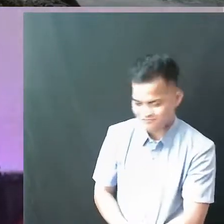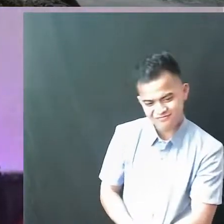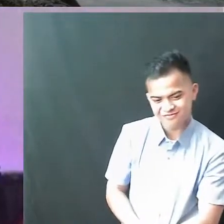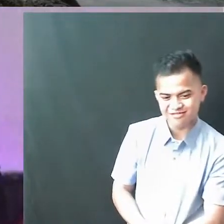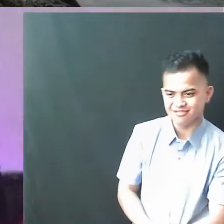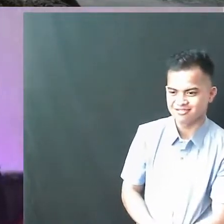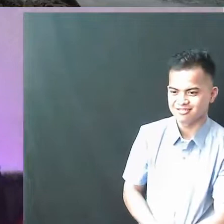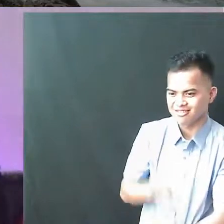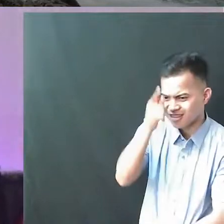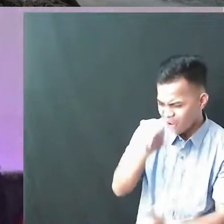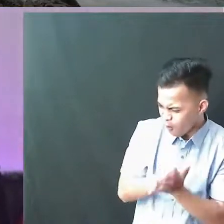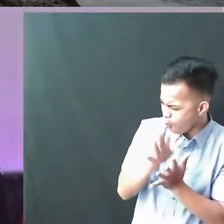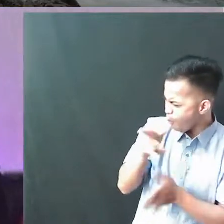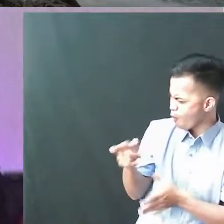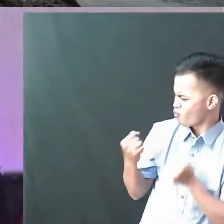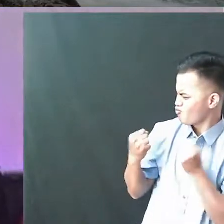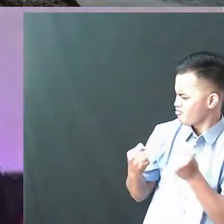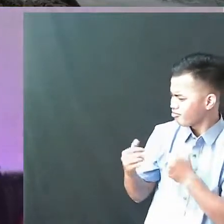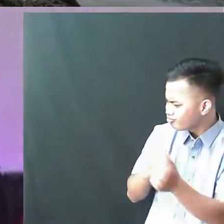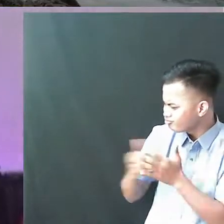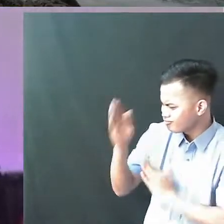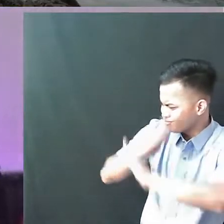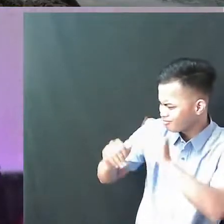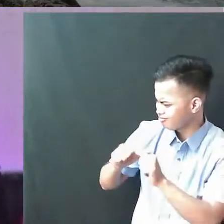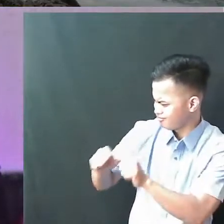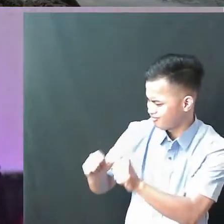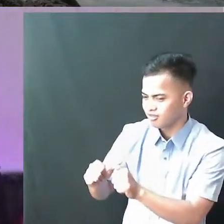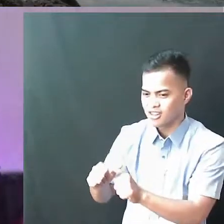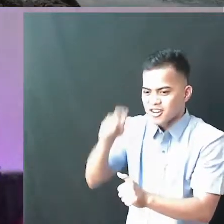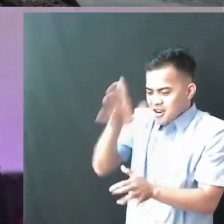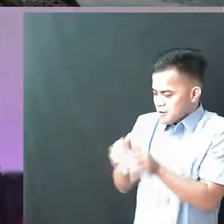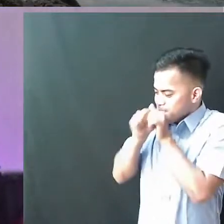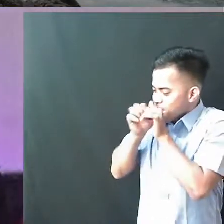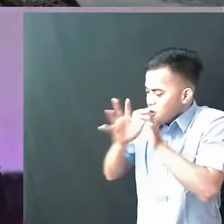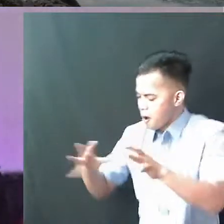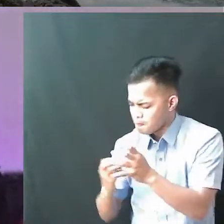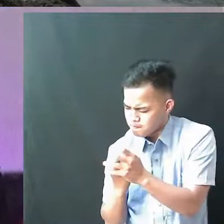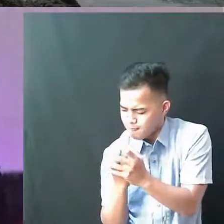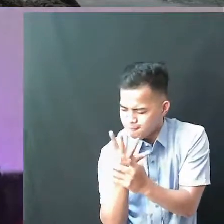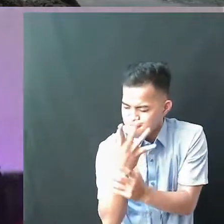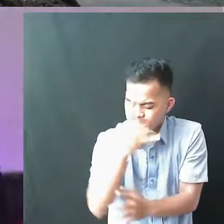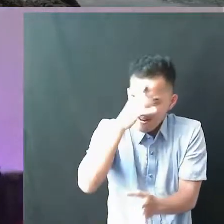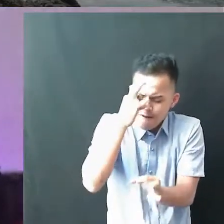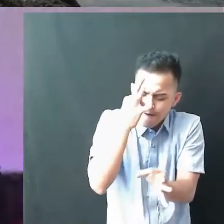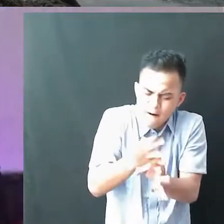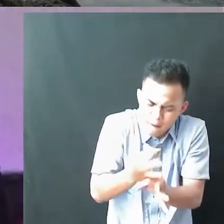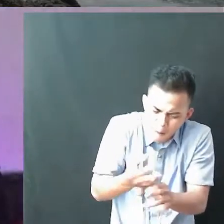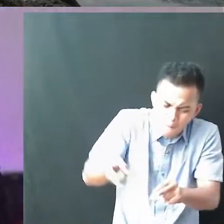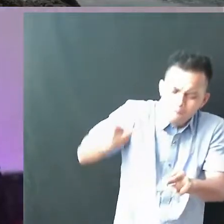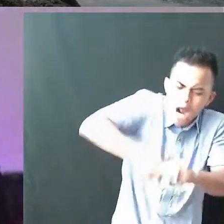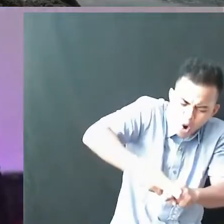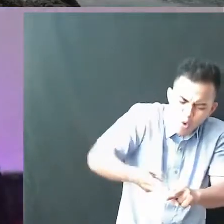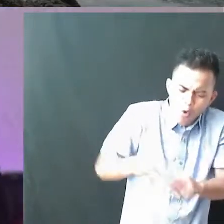in you for what you've done. And you will be blessed in growth of faith that is